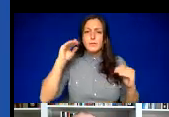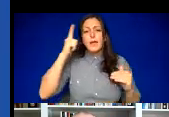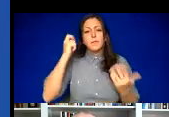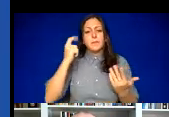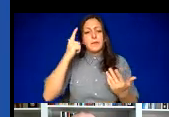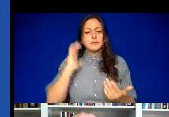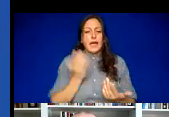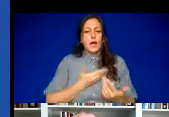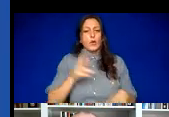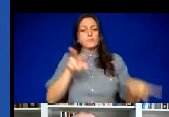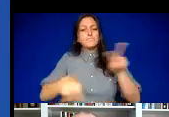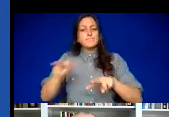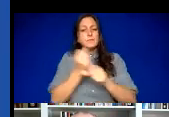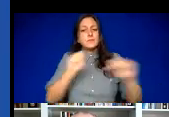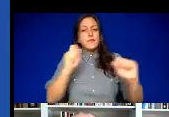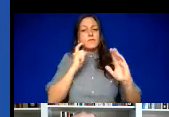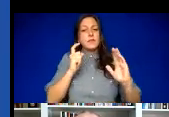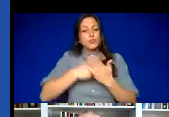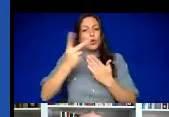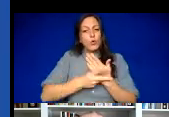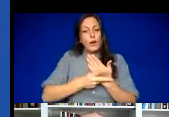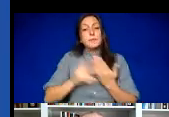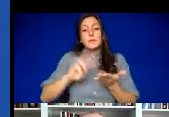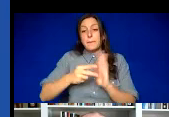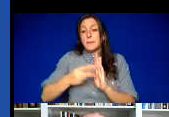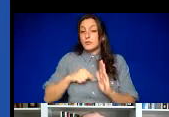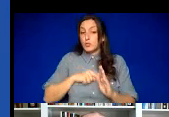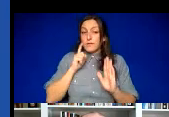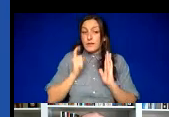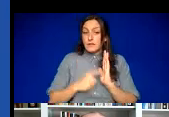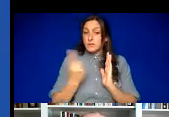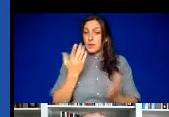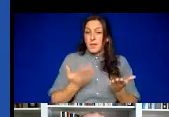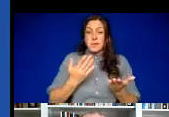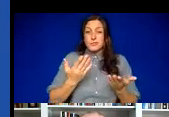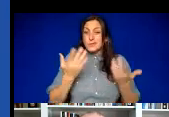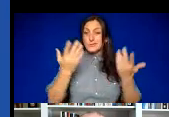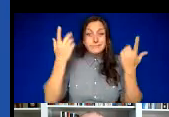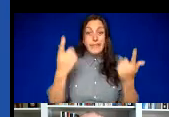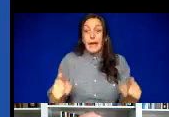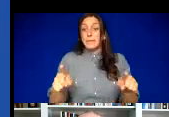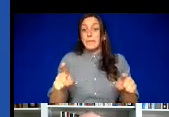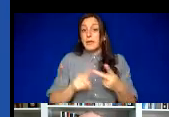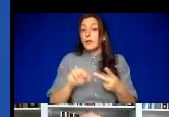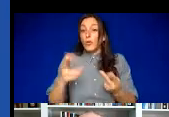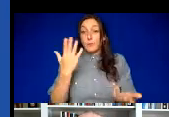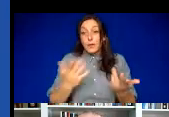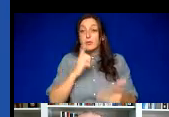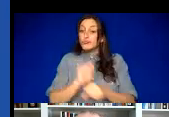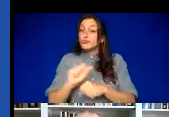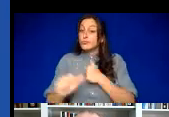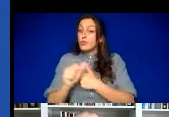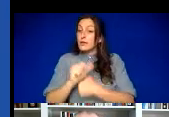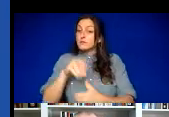programs have identified something that could be a coincidence or it could be associated with vaccination. There was a